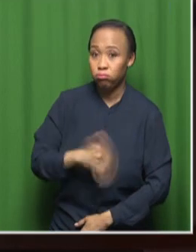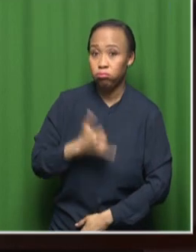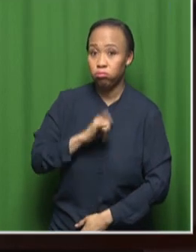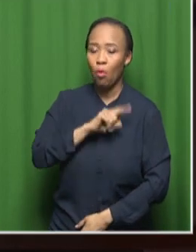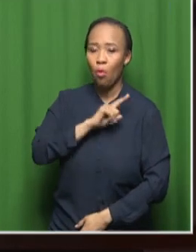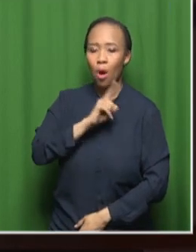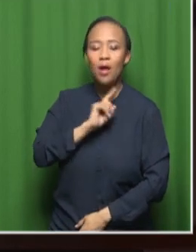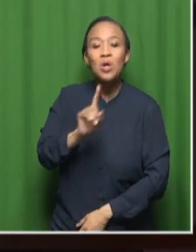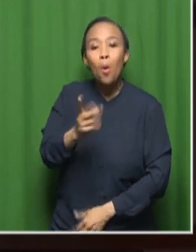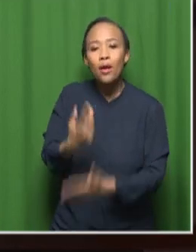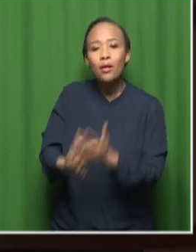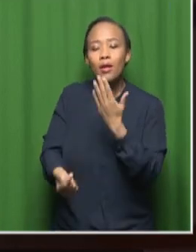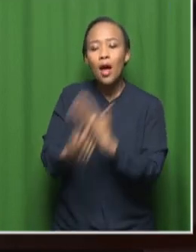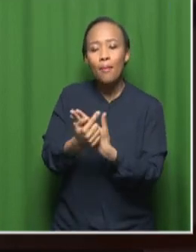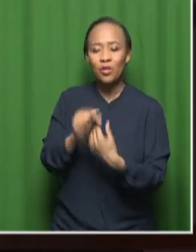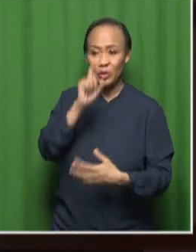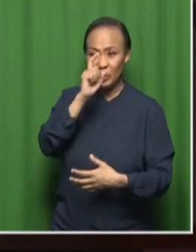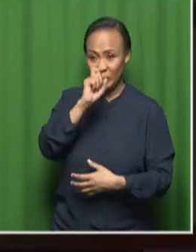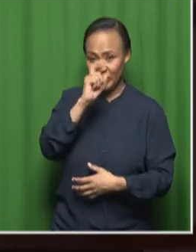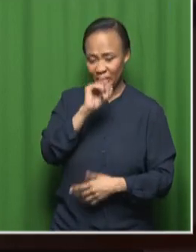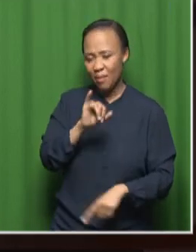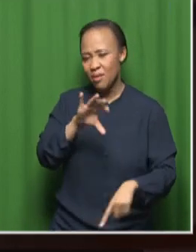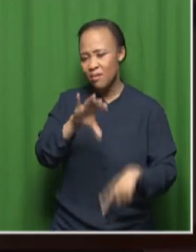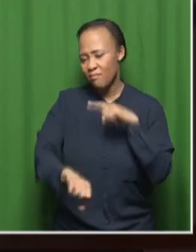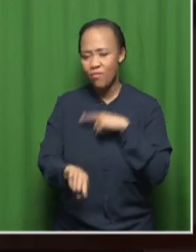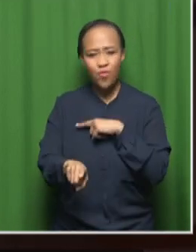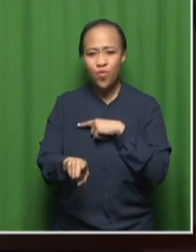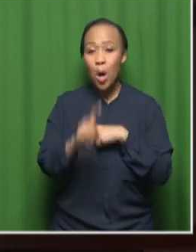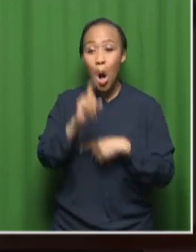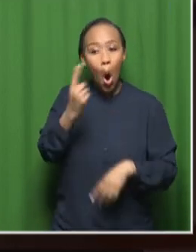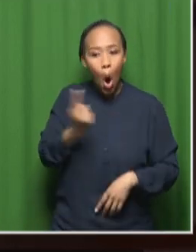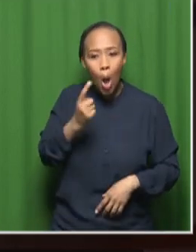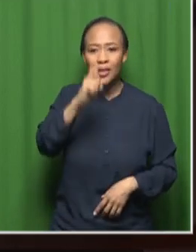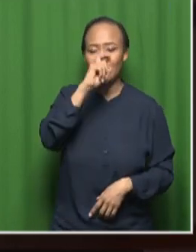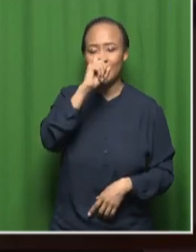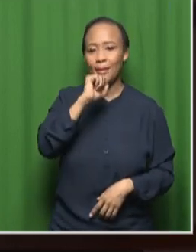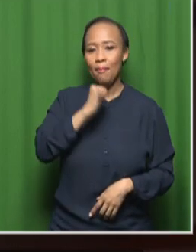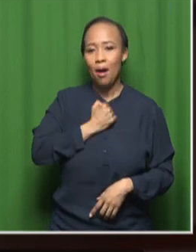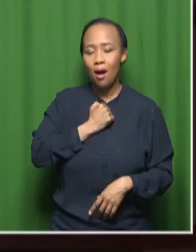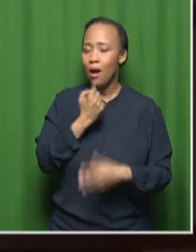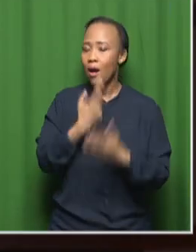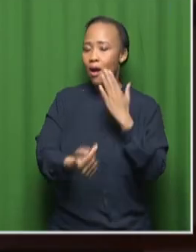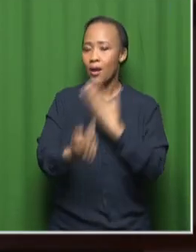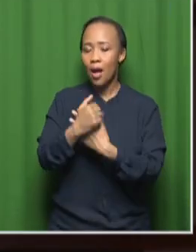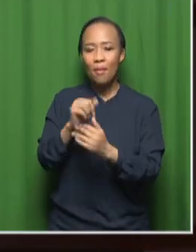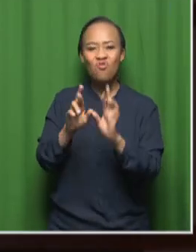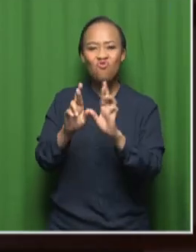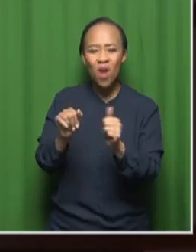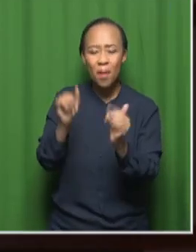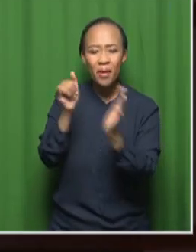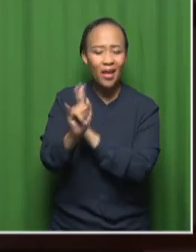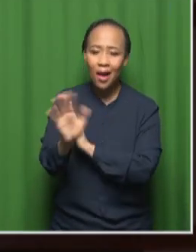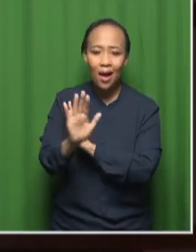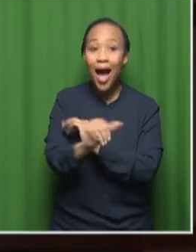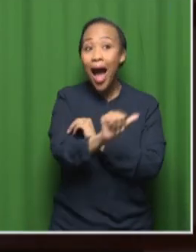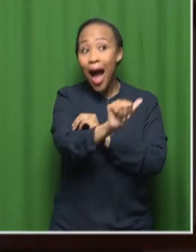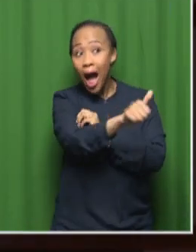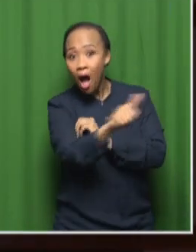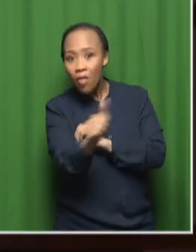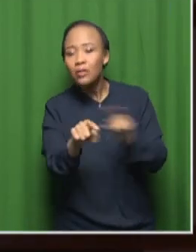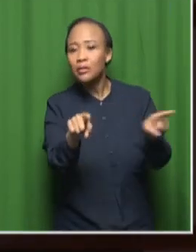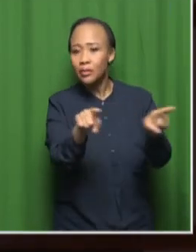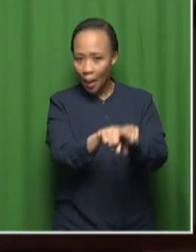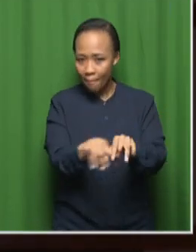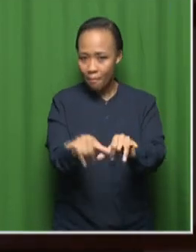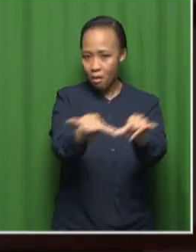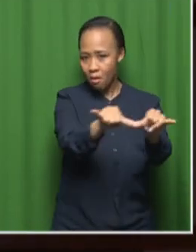only one going through this. And these issues, they happen to everyone. And some of these issues, they are never spoken about. So I had to make sure that